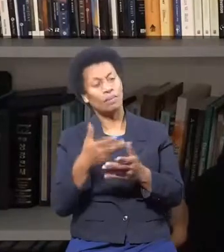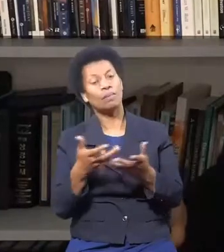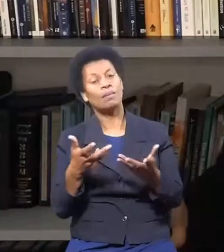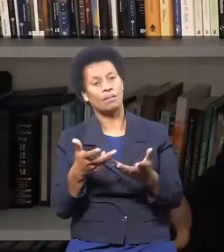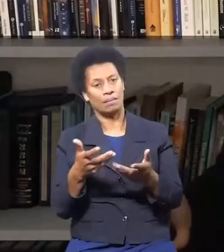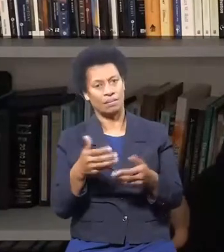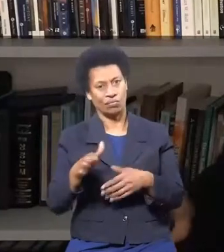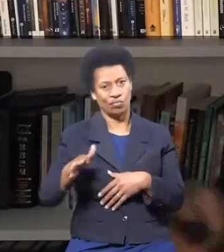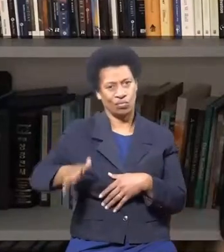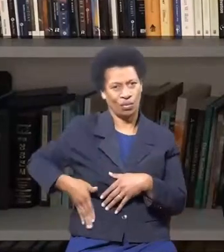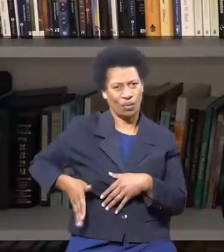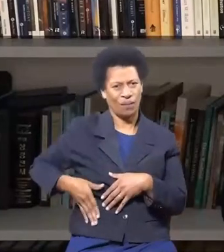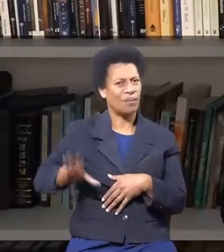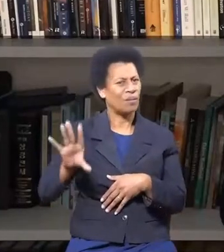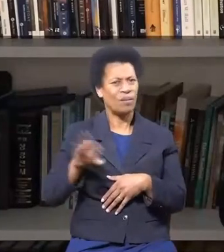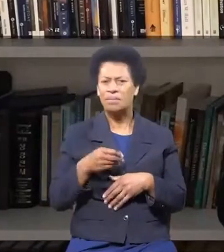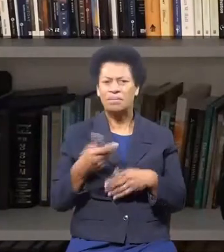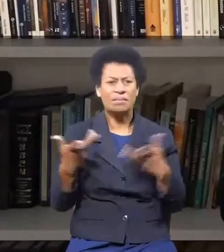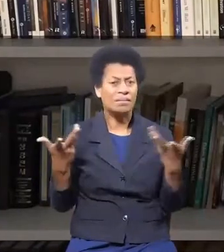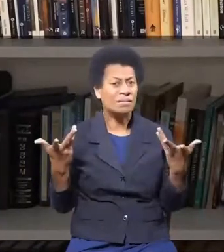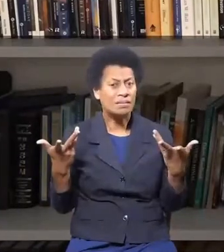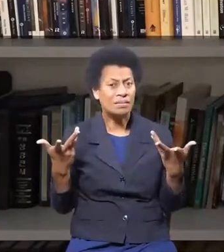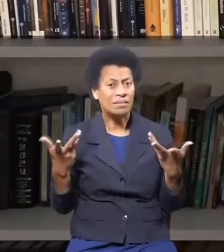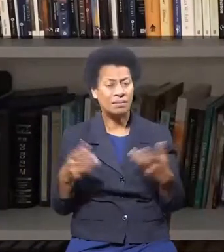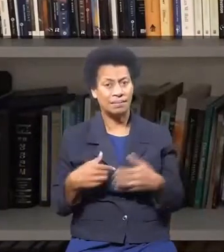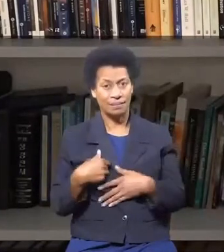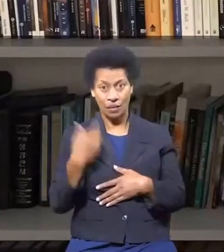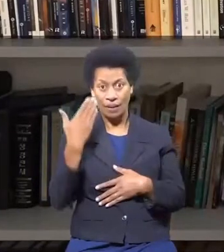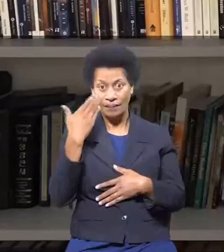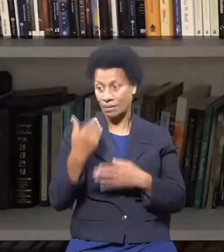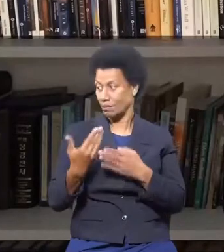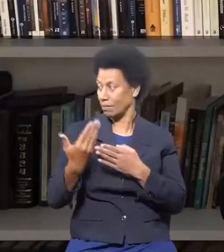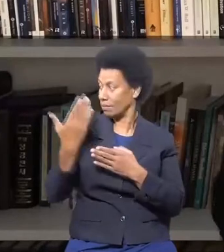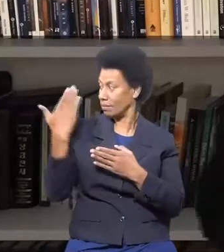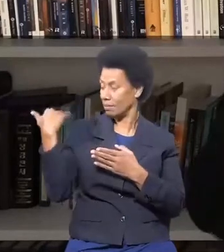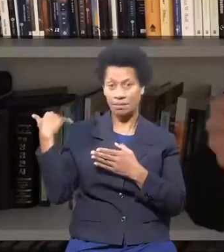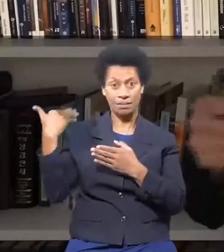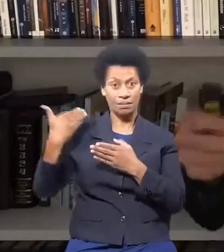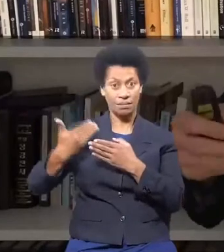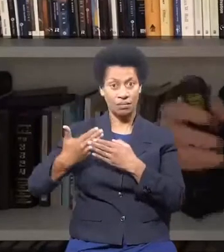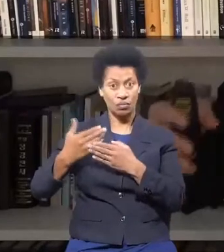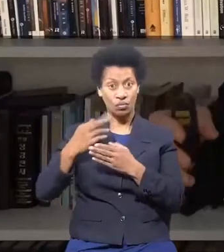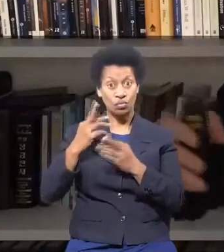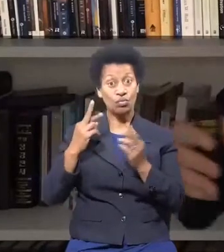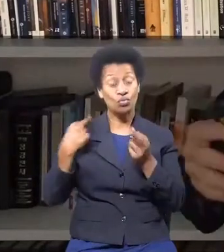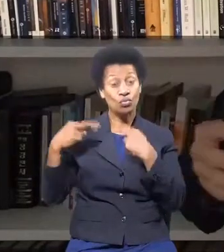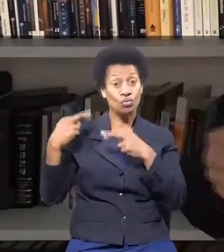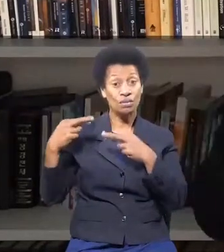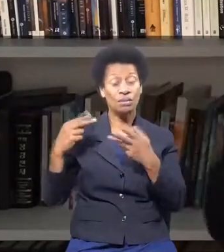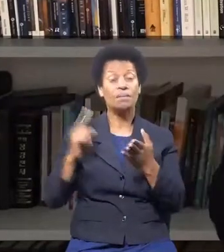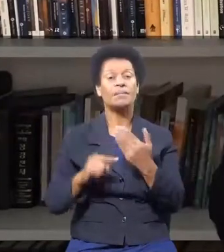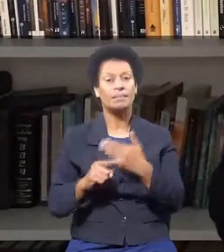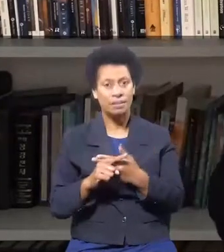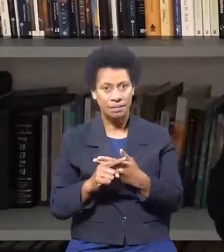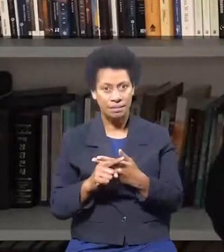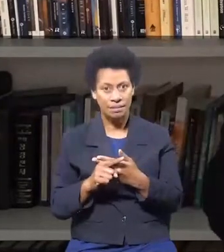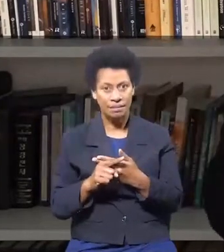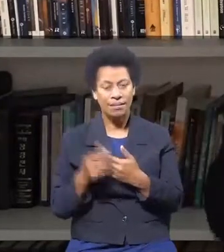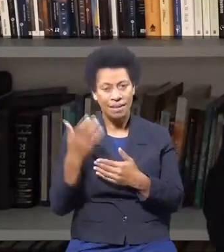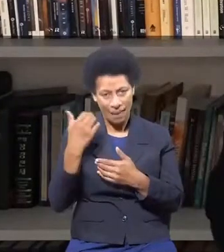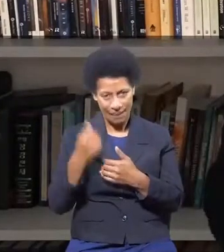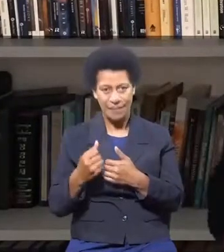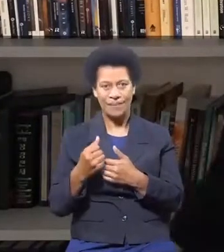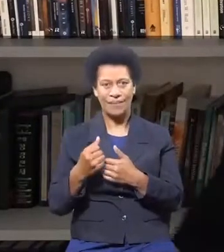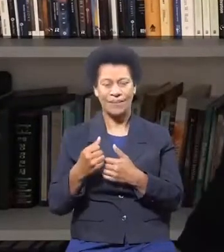from? And if you go back in history, what you find is that those dogs all went back to